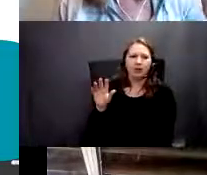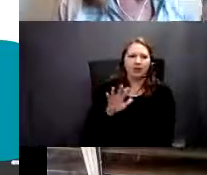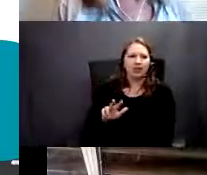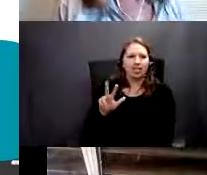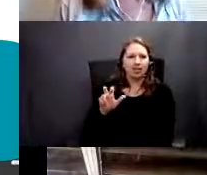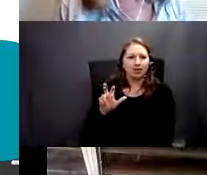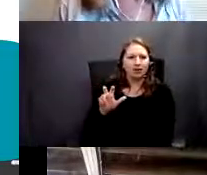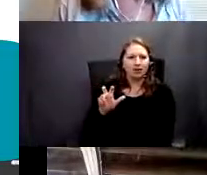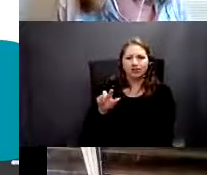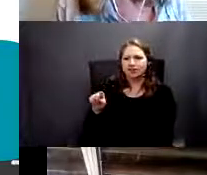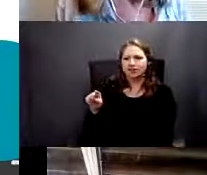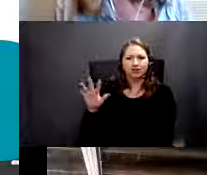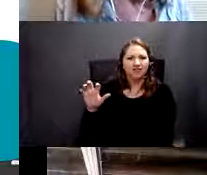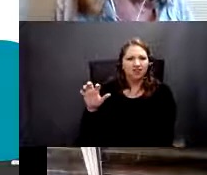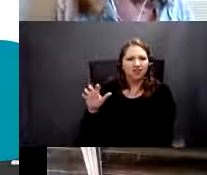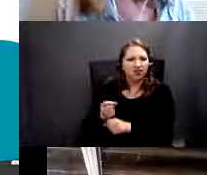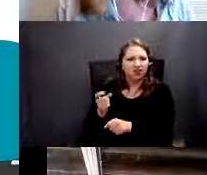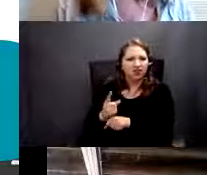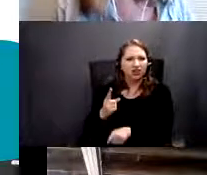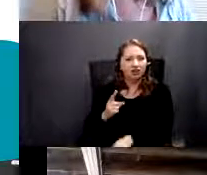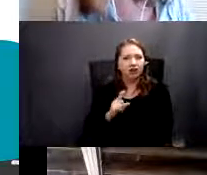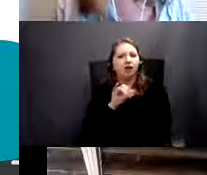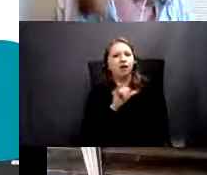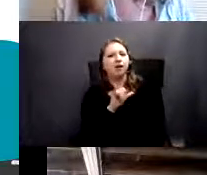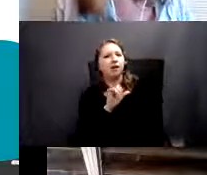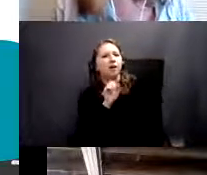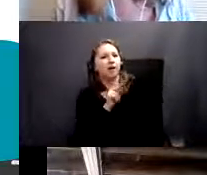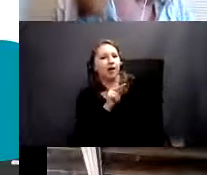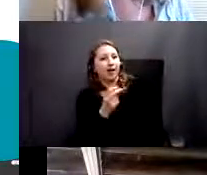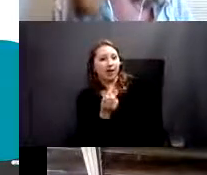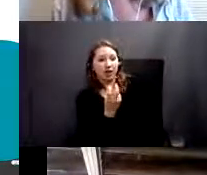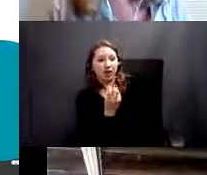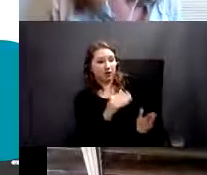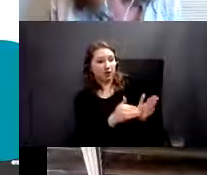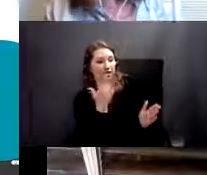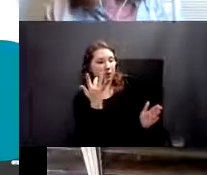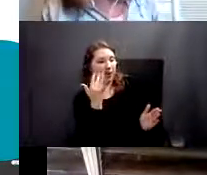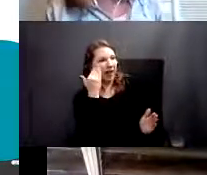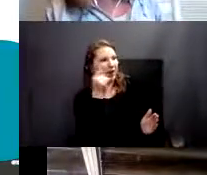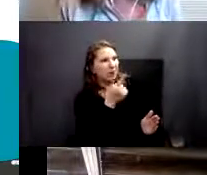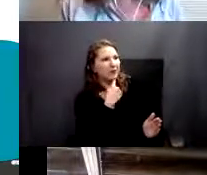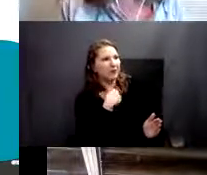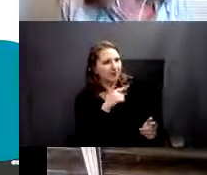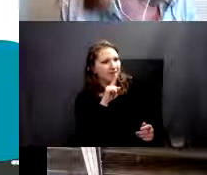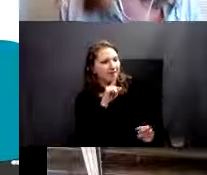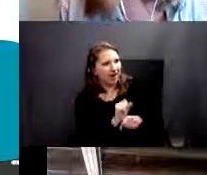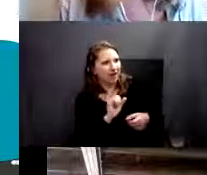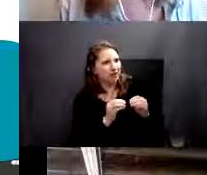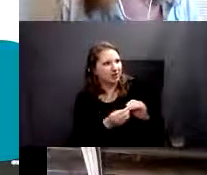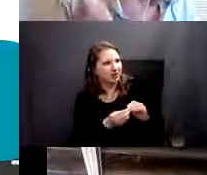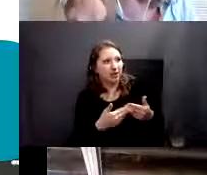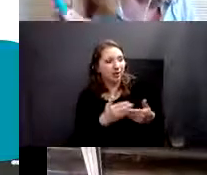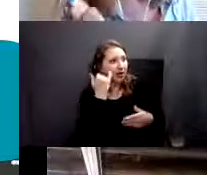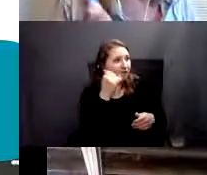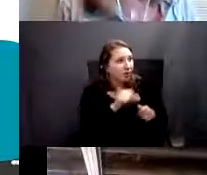to 500 a year. Okay, I shot that big number, so I knew you would come back with something, whether you remembered it or